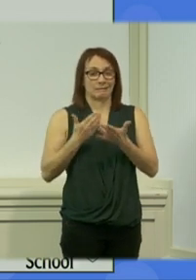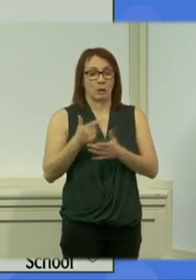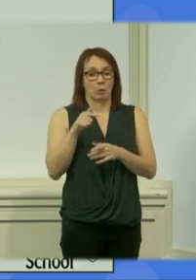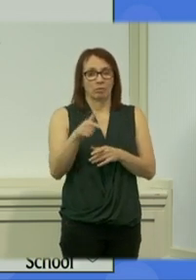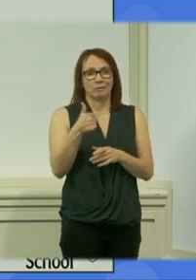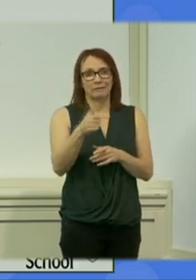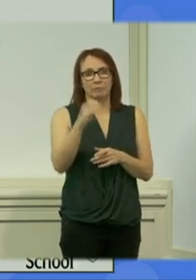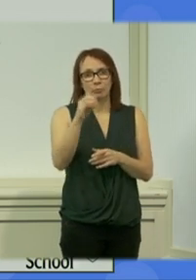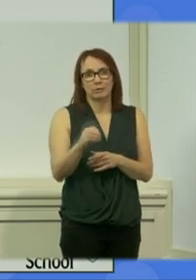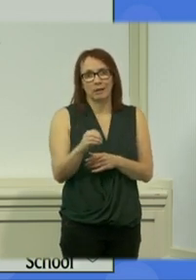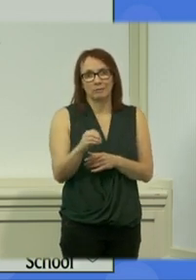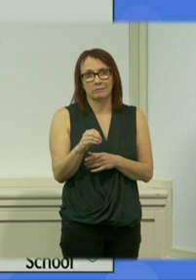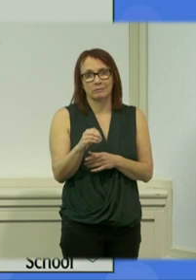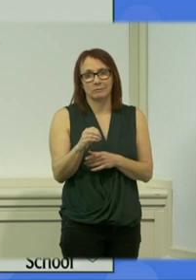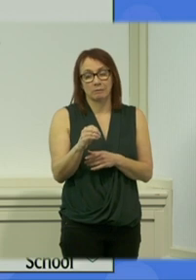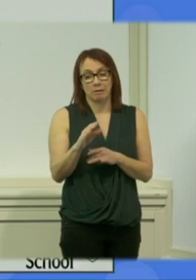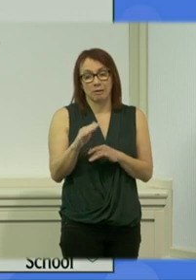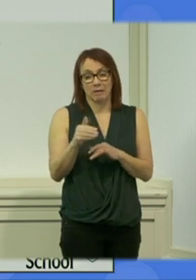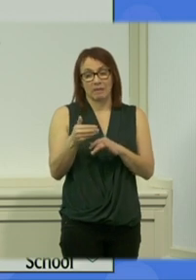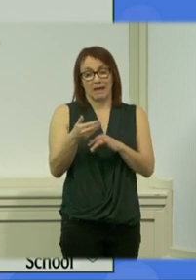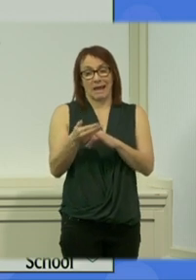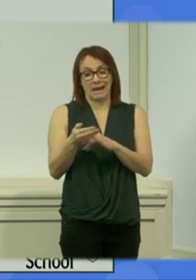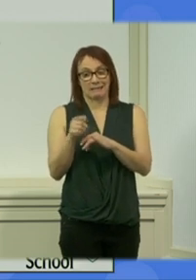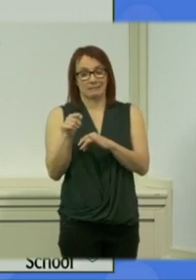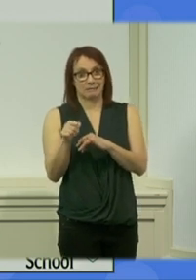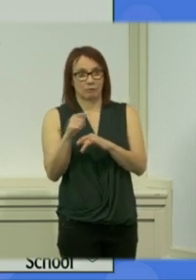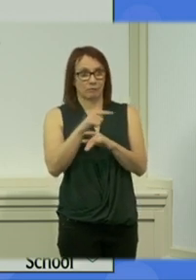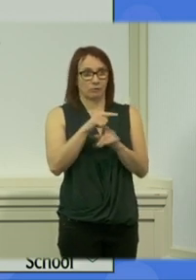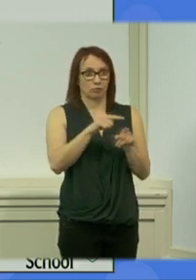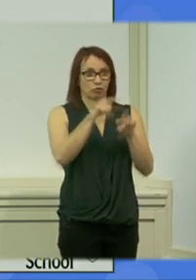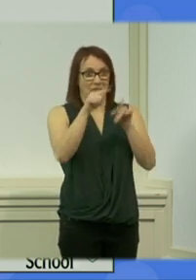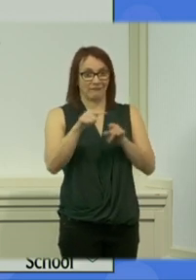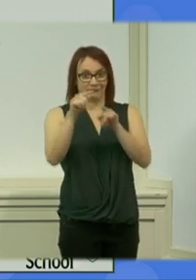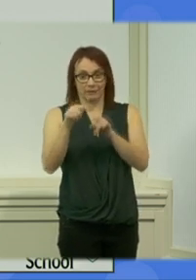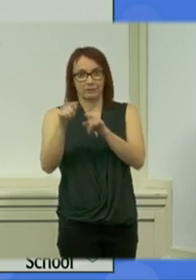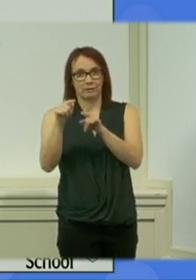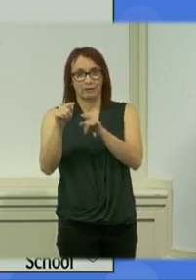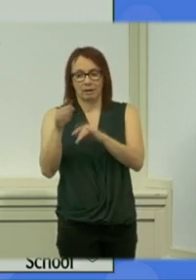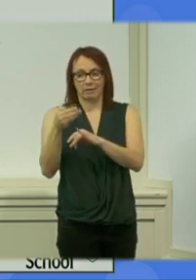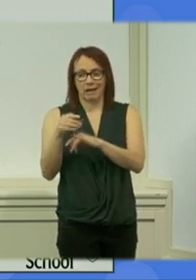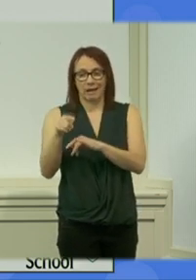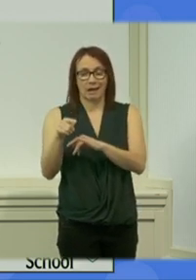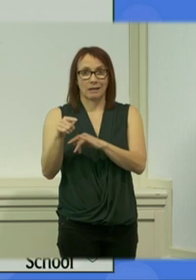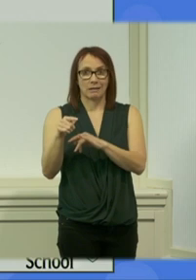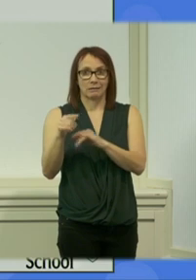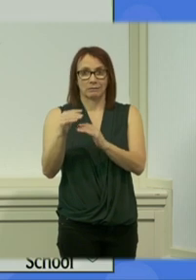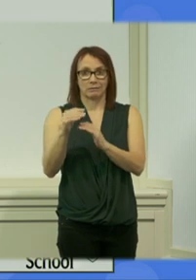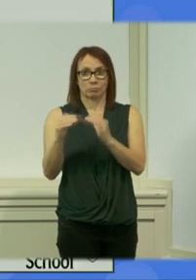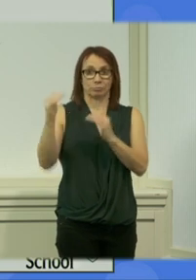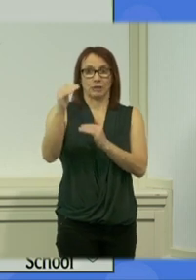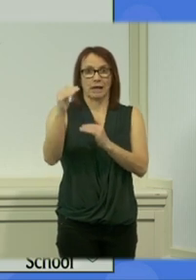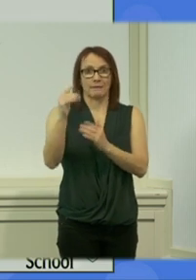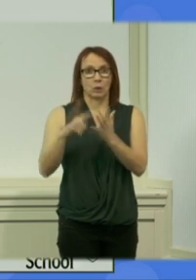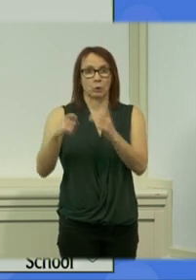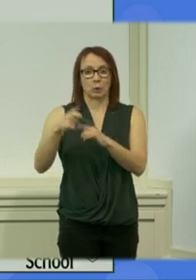7% at the end of that graph, is the 7% I've referred to, and it's much higher than the UK deficit